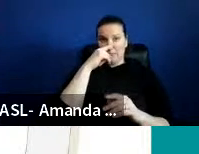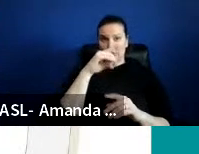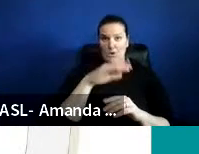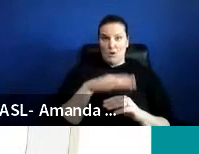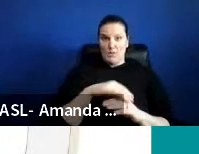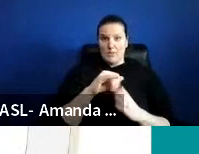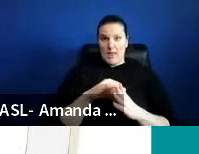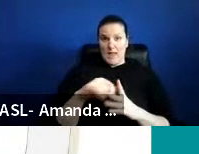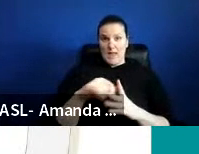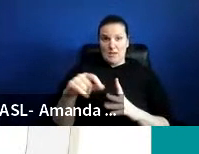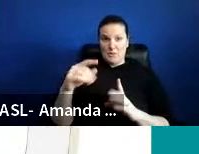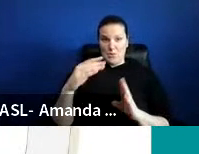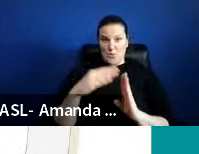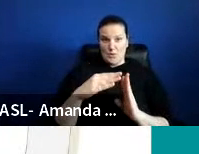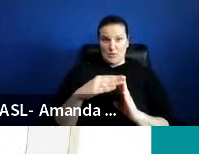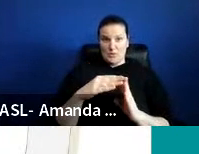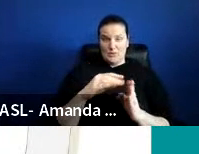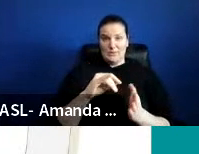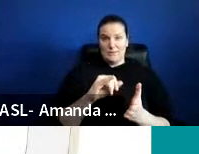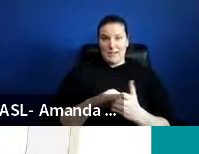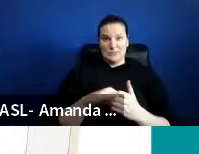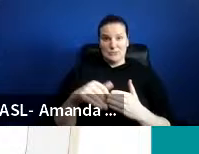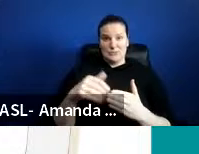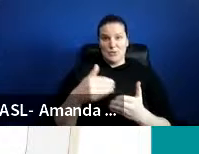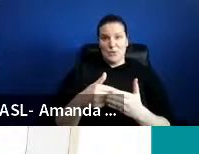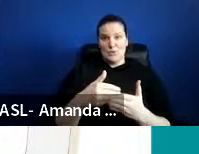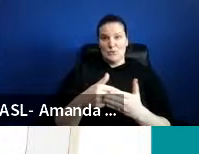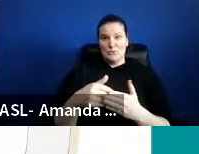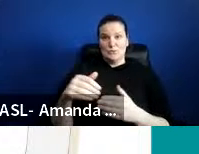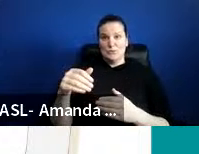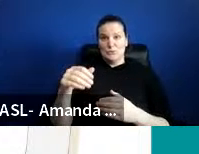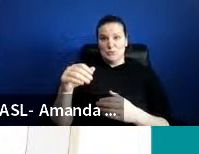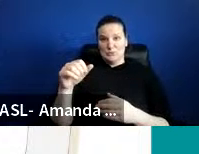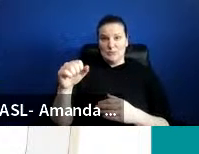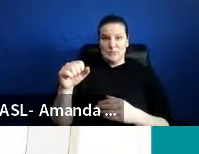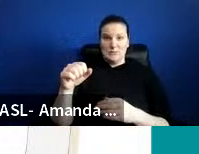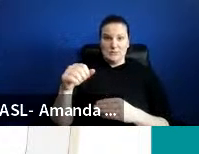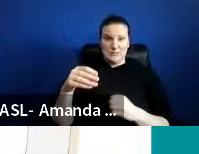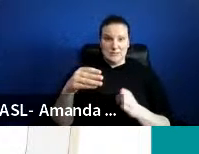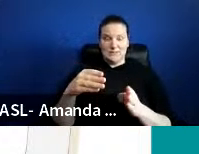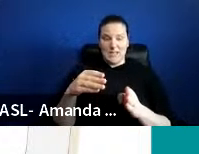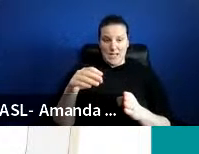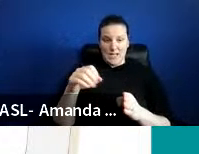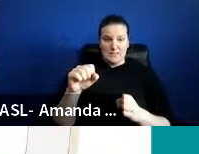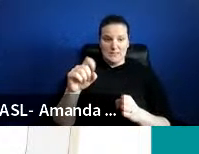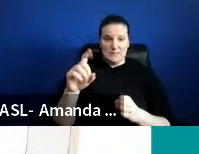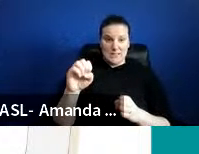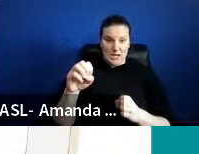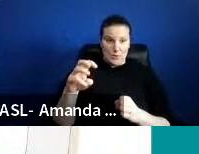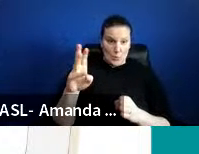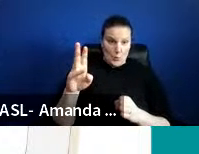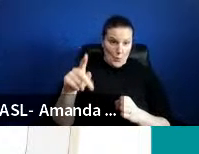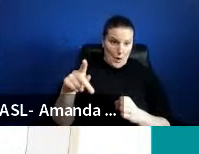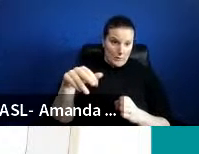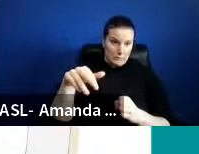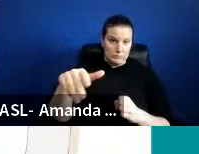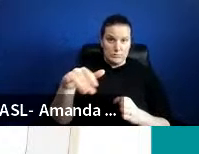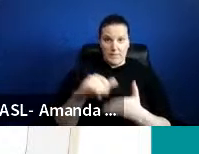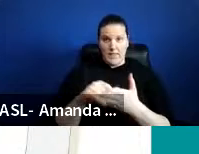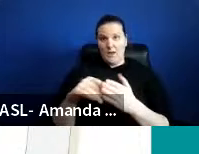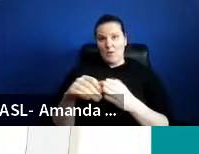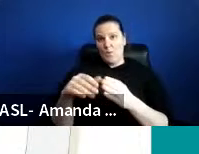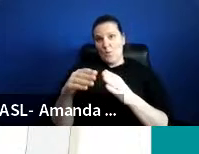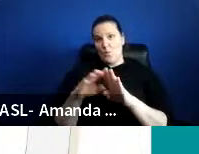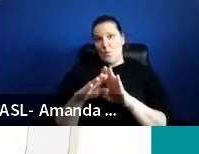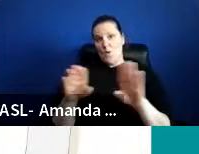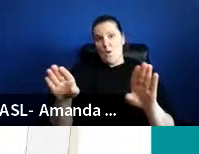corner. It's pretty close to the sidewalk. And so you'd have a retaining wall there, and the distance between that retaining wall and the